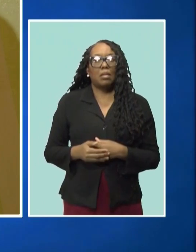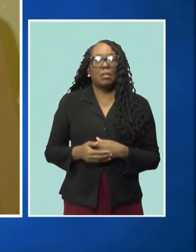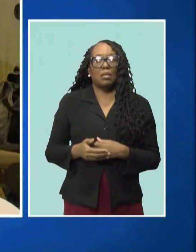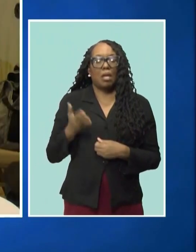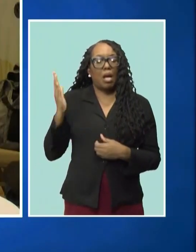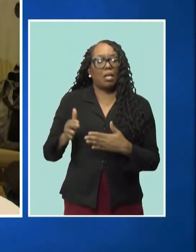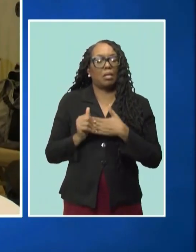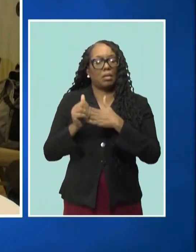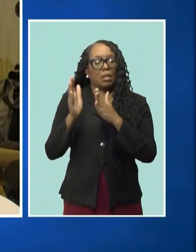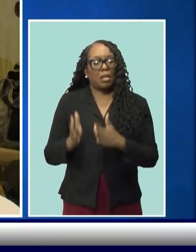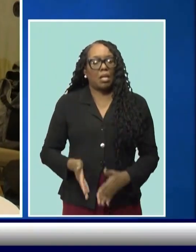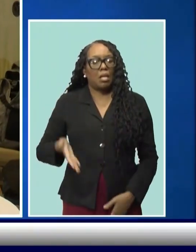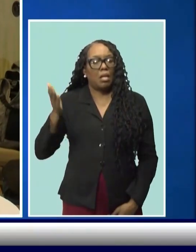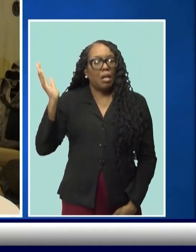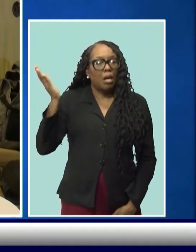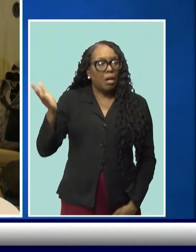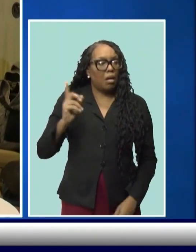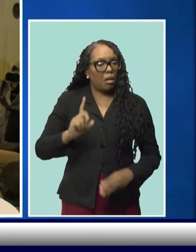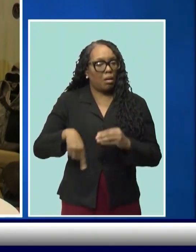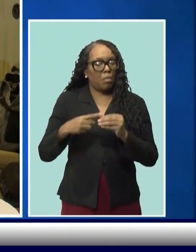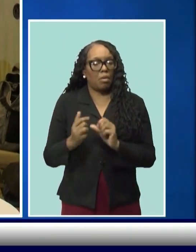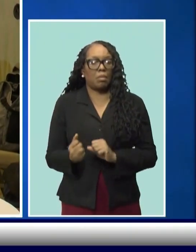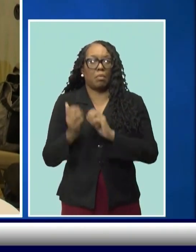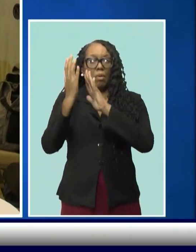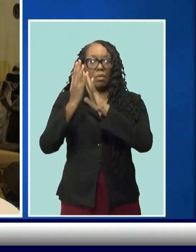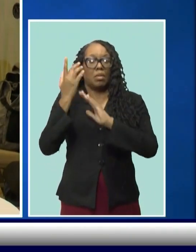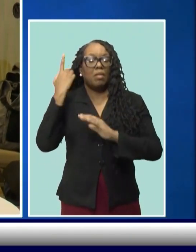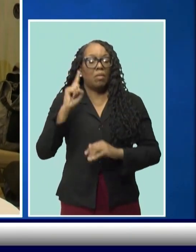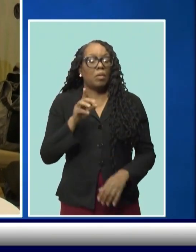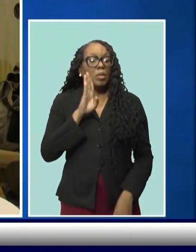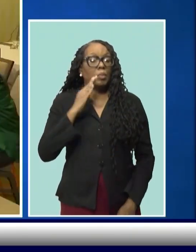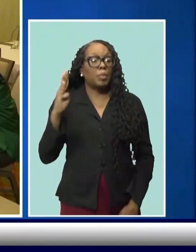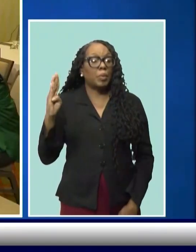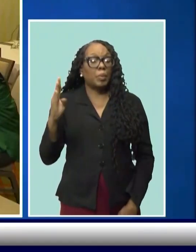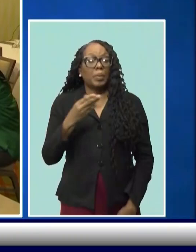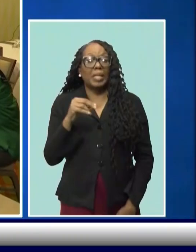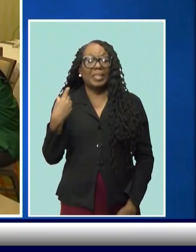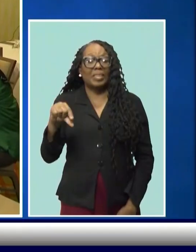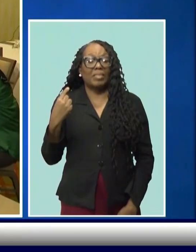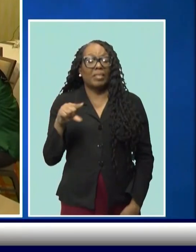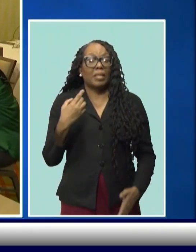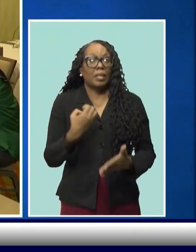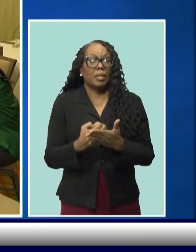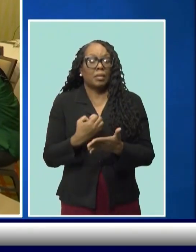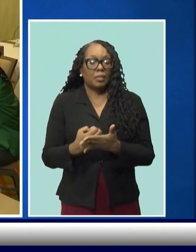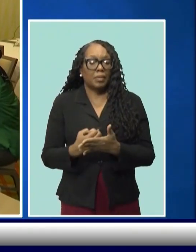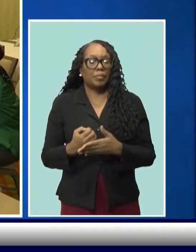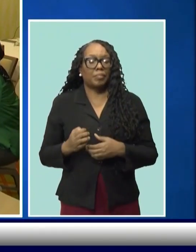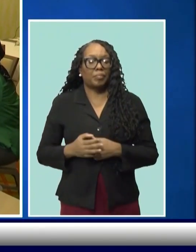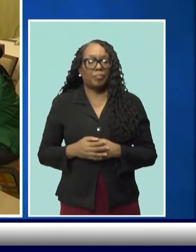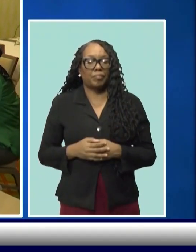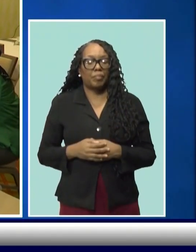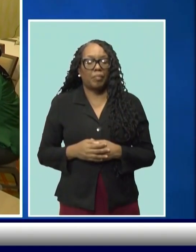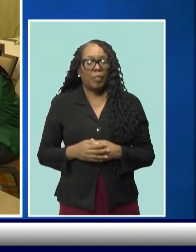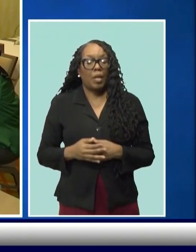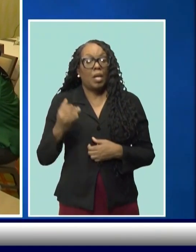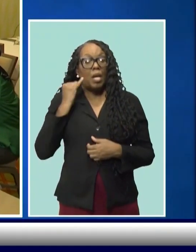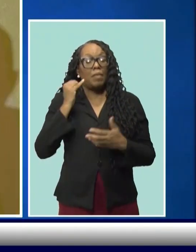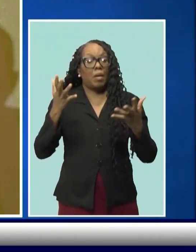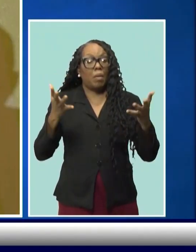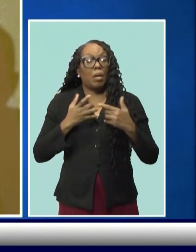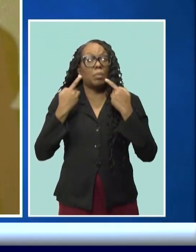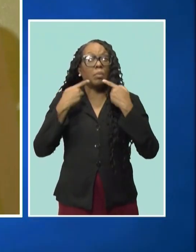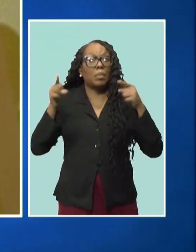Hill, speaking about the approach needed to build out the blue and green economy. But he notes achieving it could present some